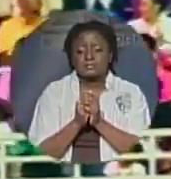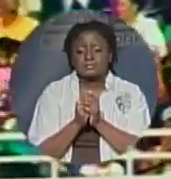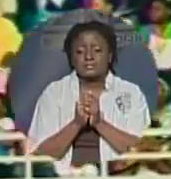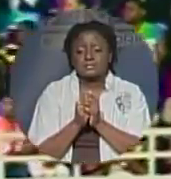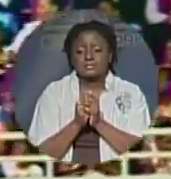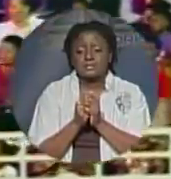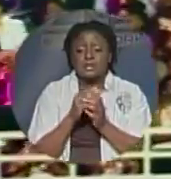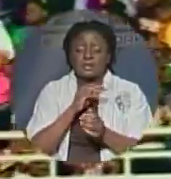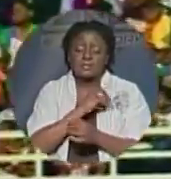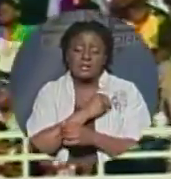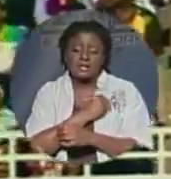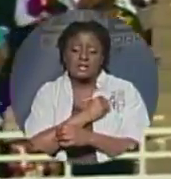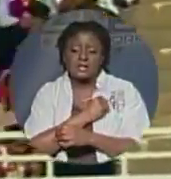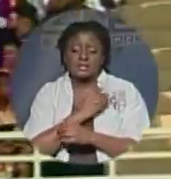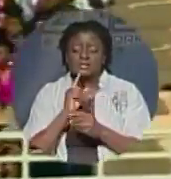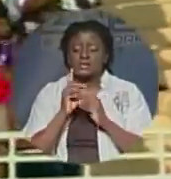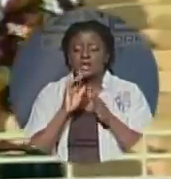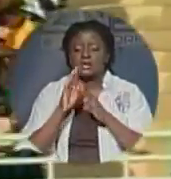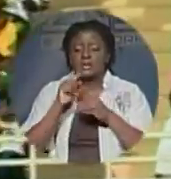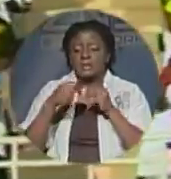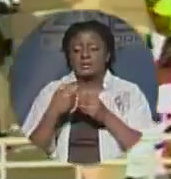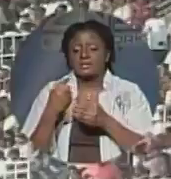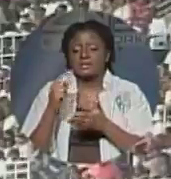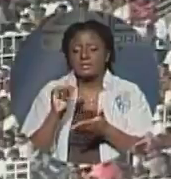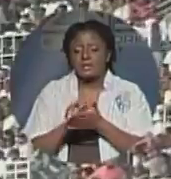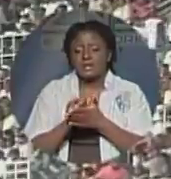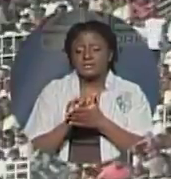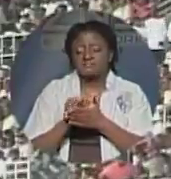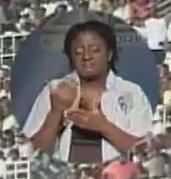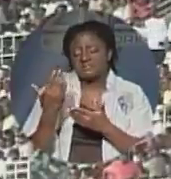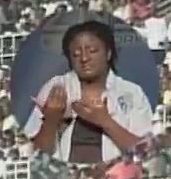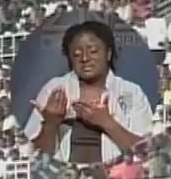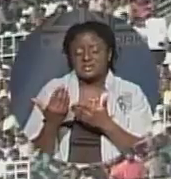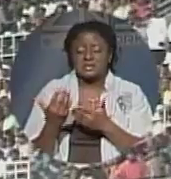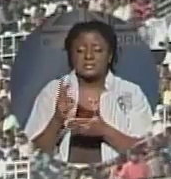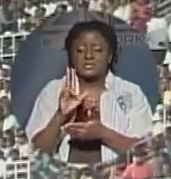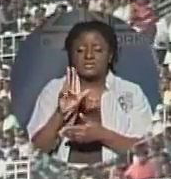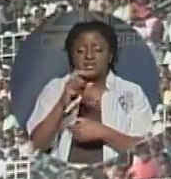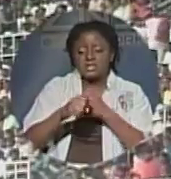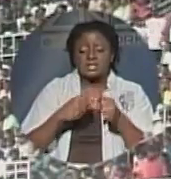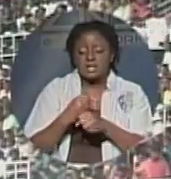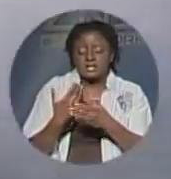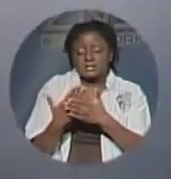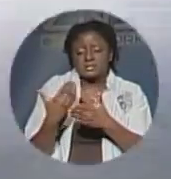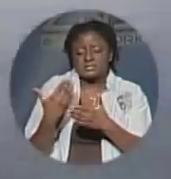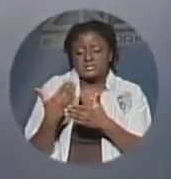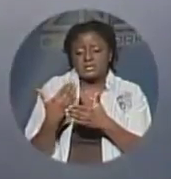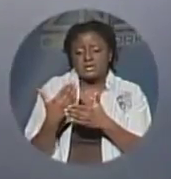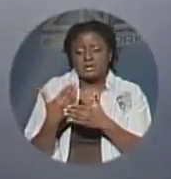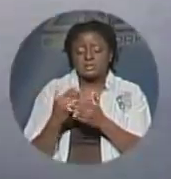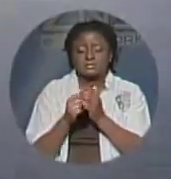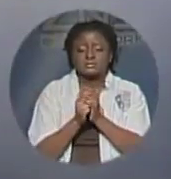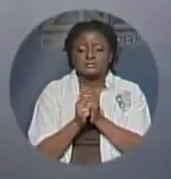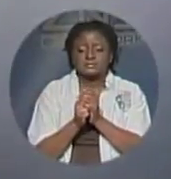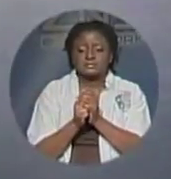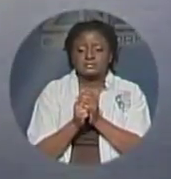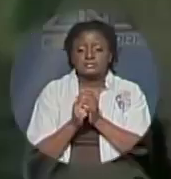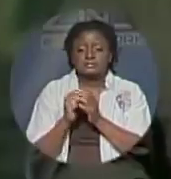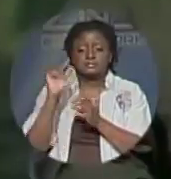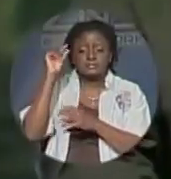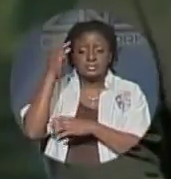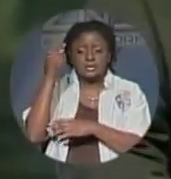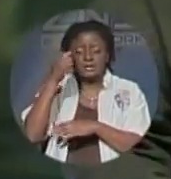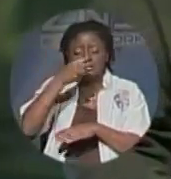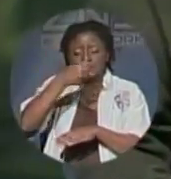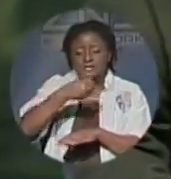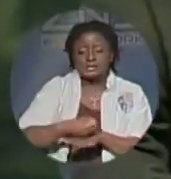3 years prior to the stadium's opening. It's a collaboration with the Ministry of Tourism, and the work's paid off. The government established